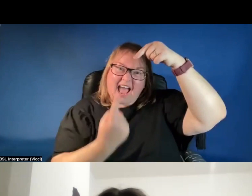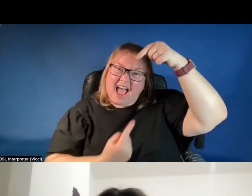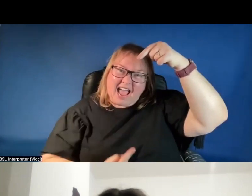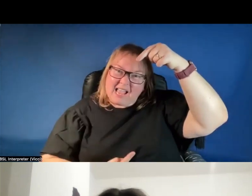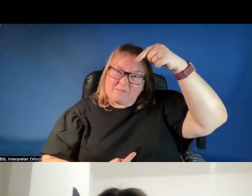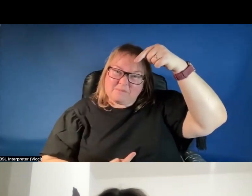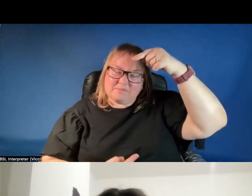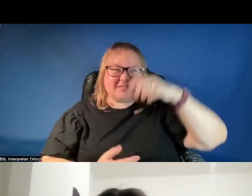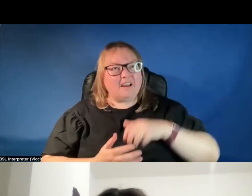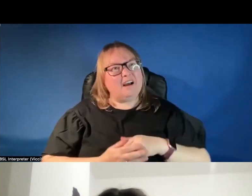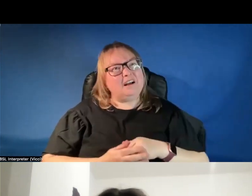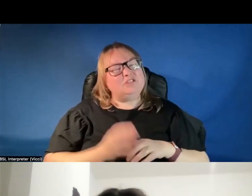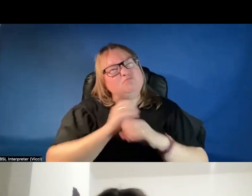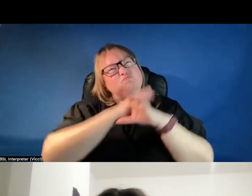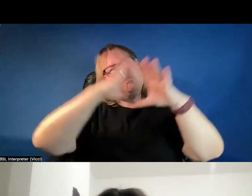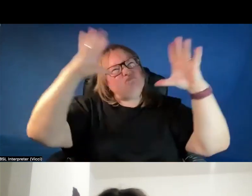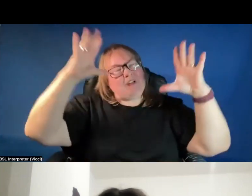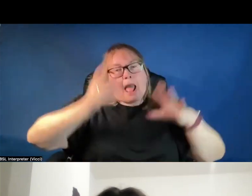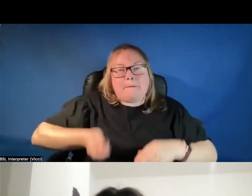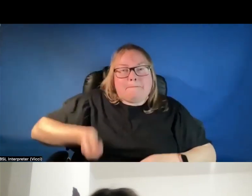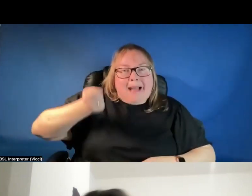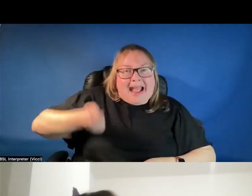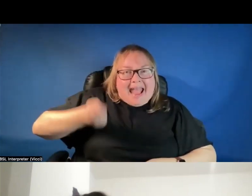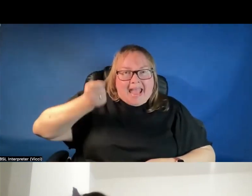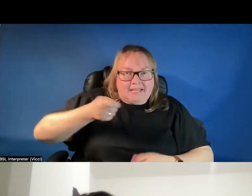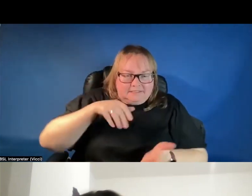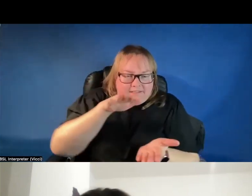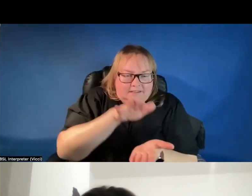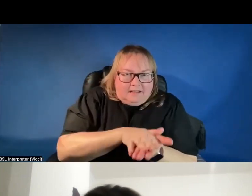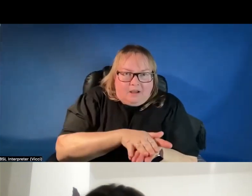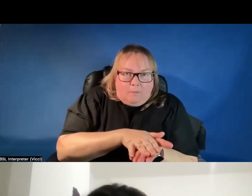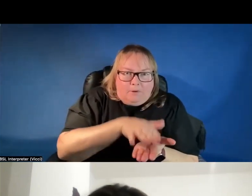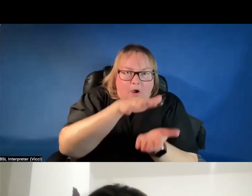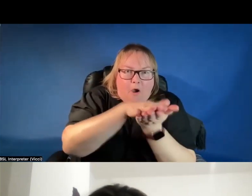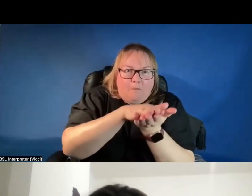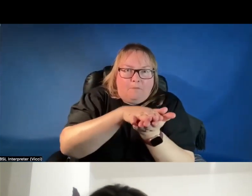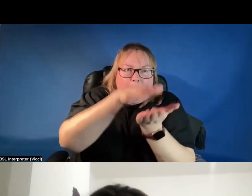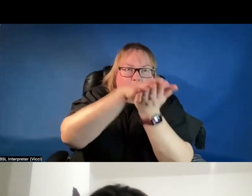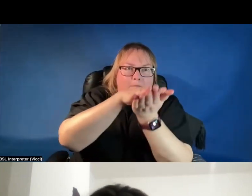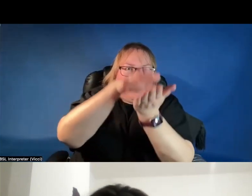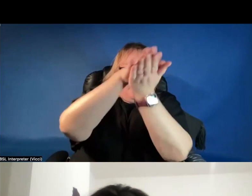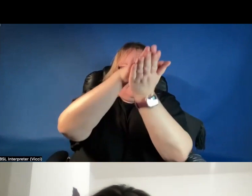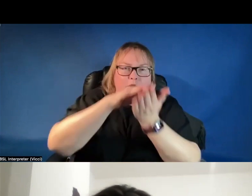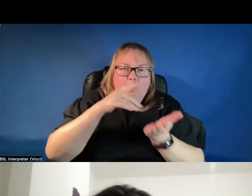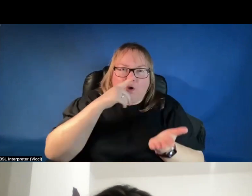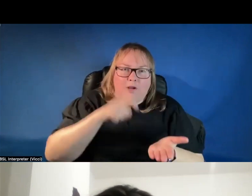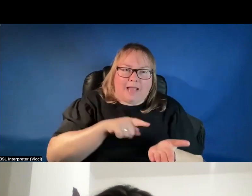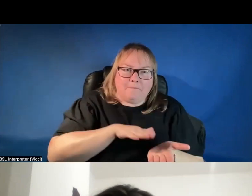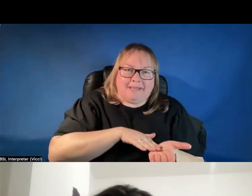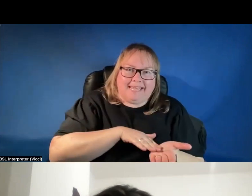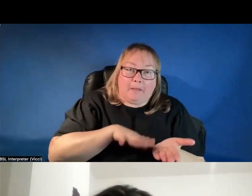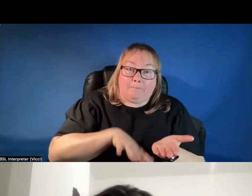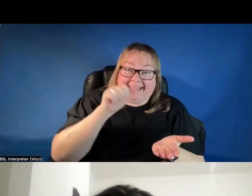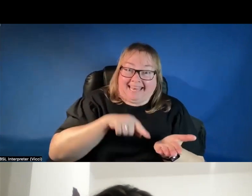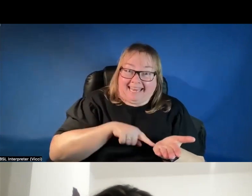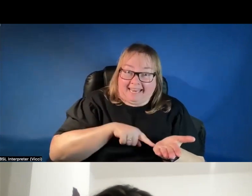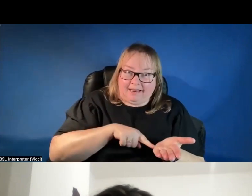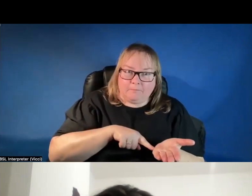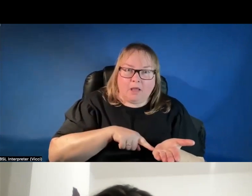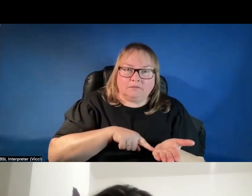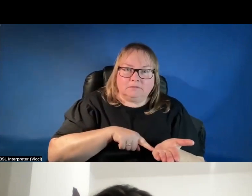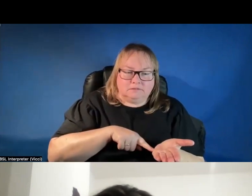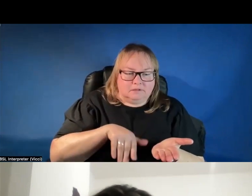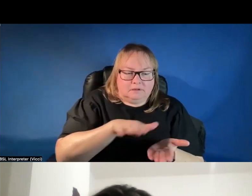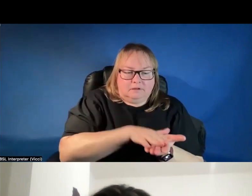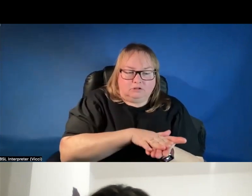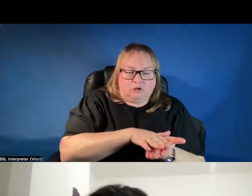of pancakes that you can kind of see a beginning, but also see all the parts at the same time.